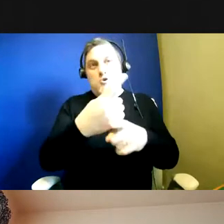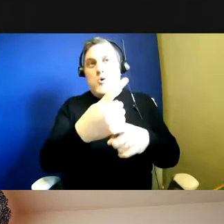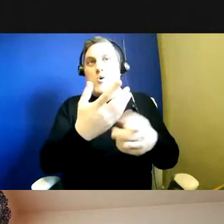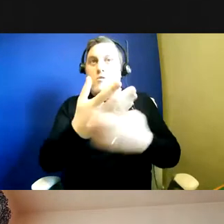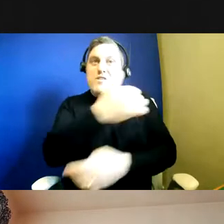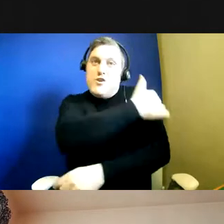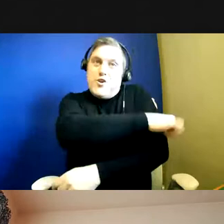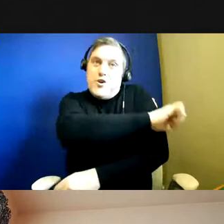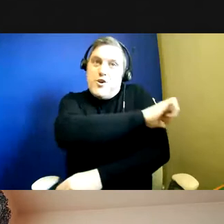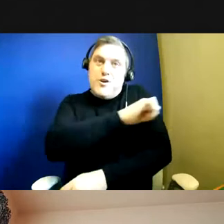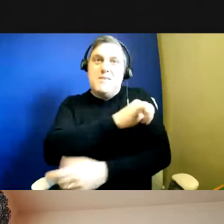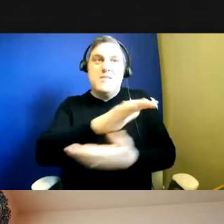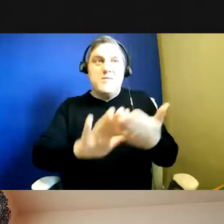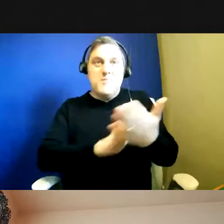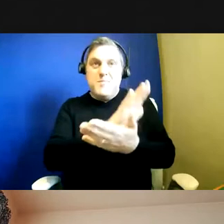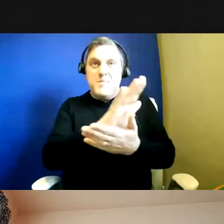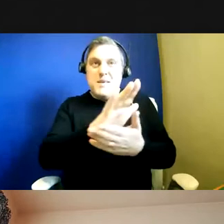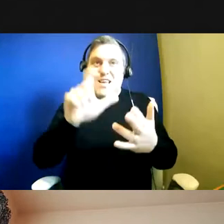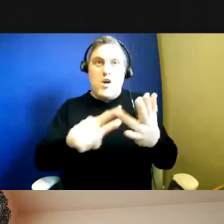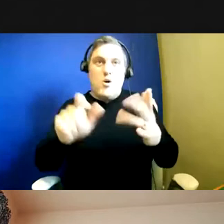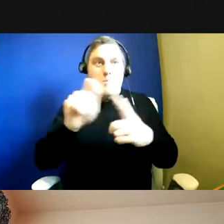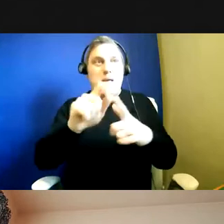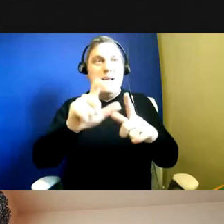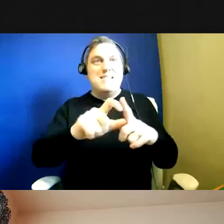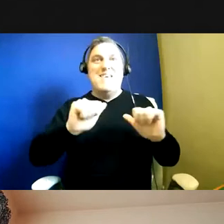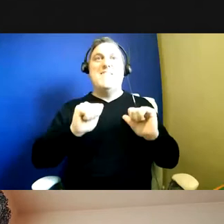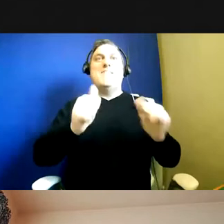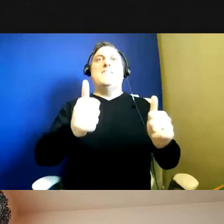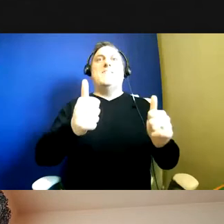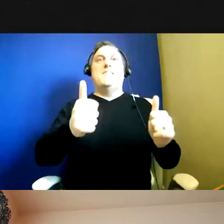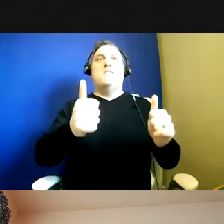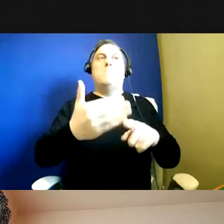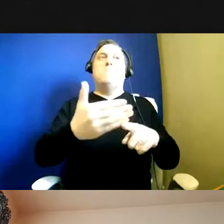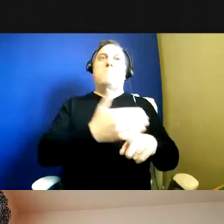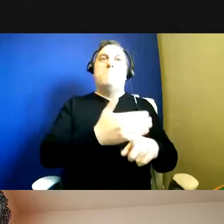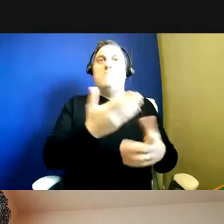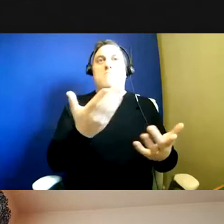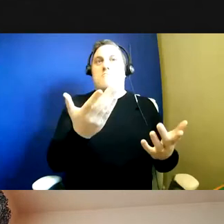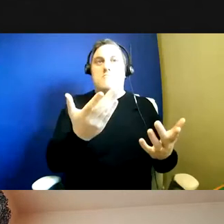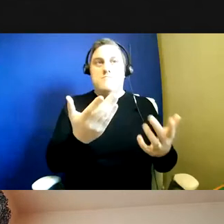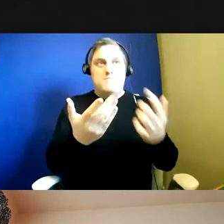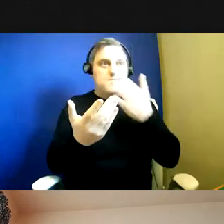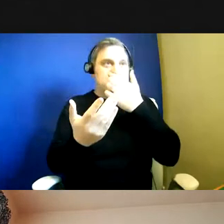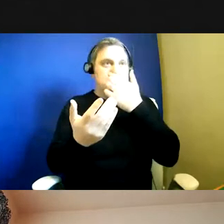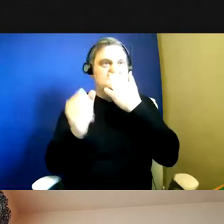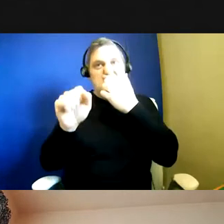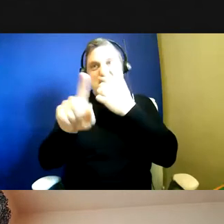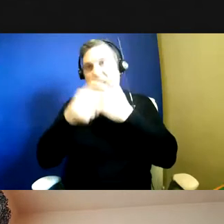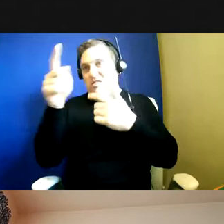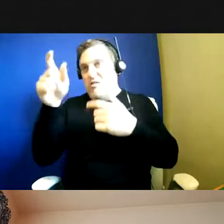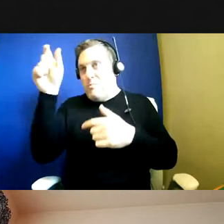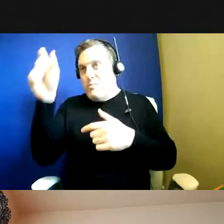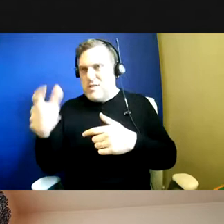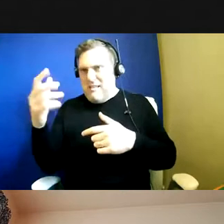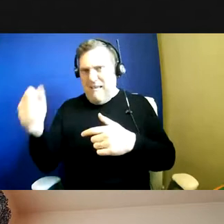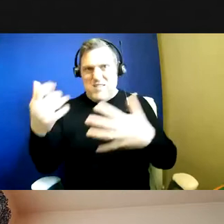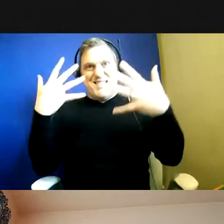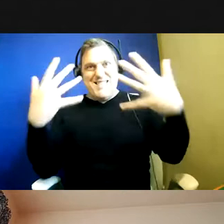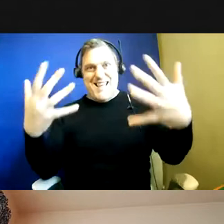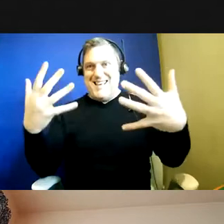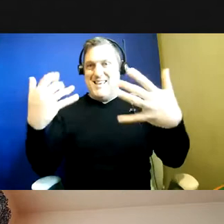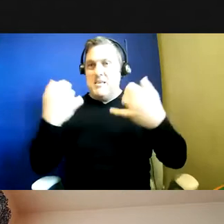about getting the COPD under control, because that's also going to help. As well as, yes, if somebody's got 10 of the